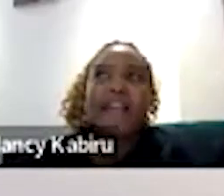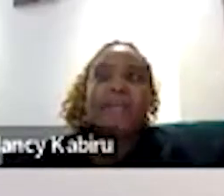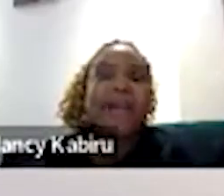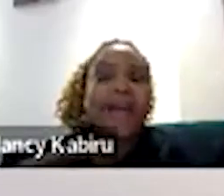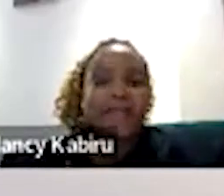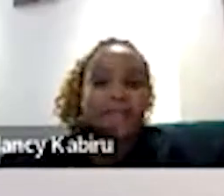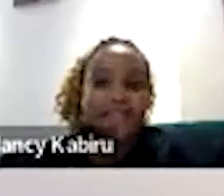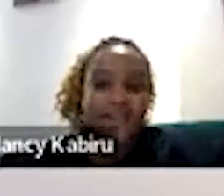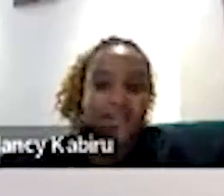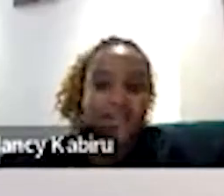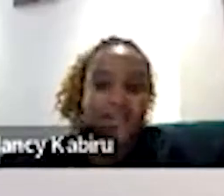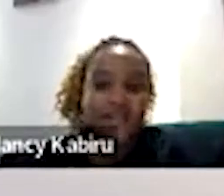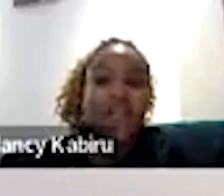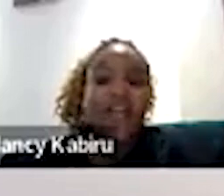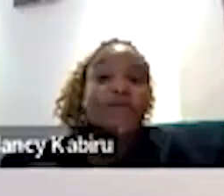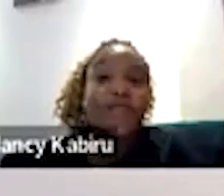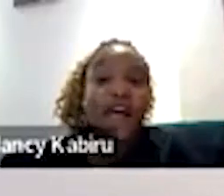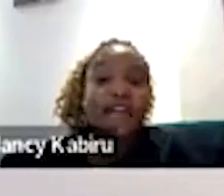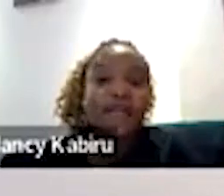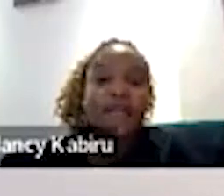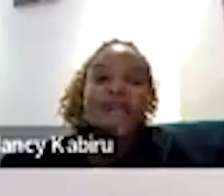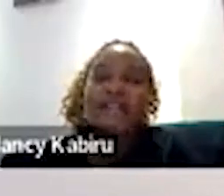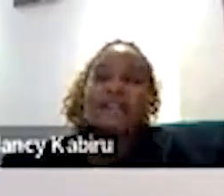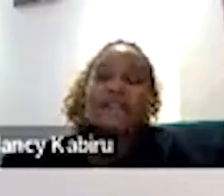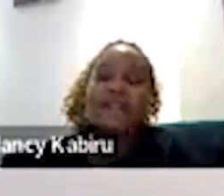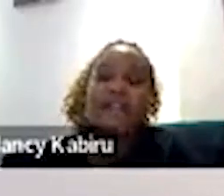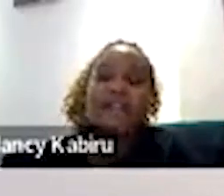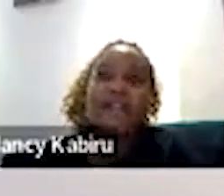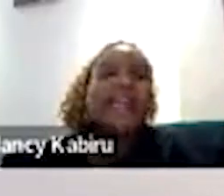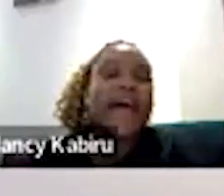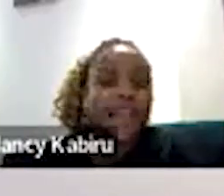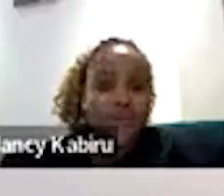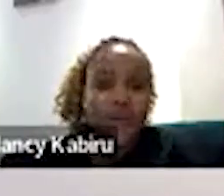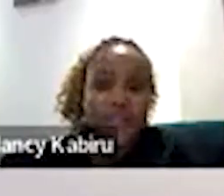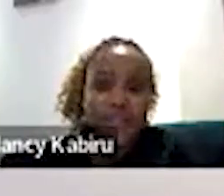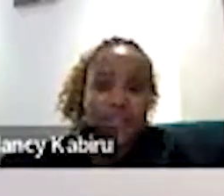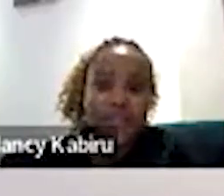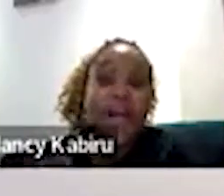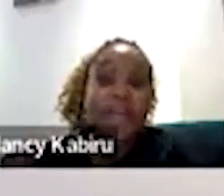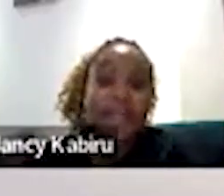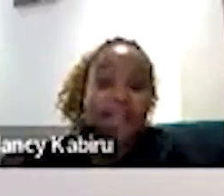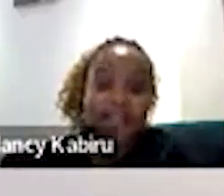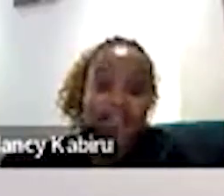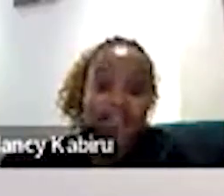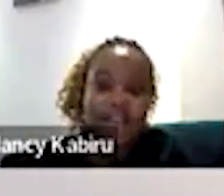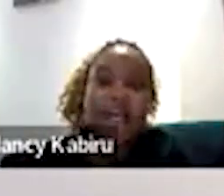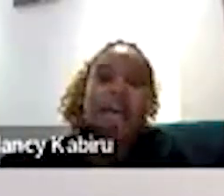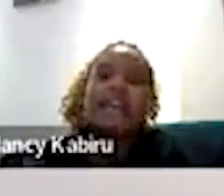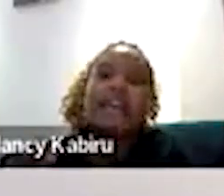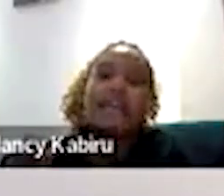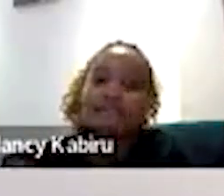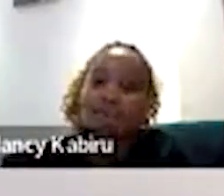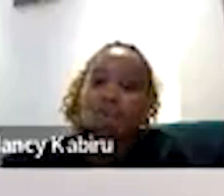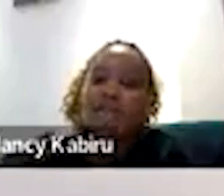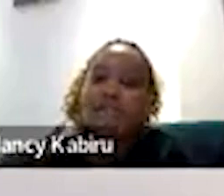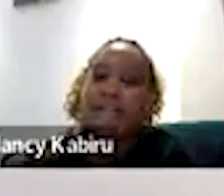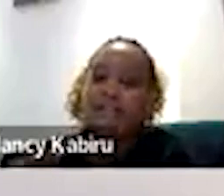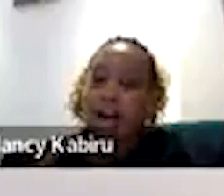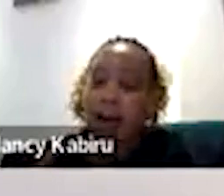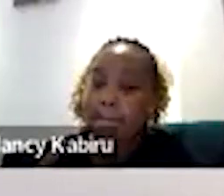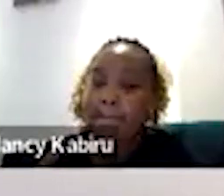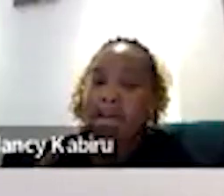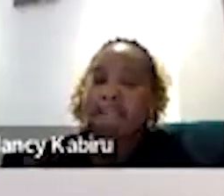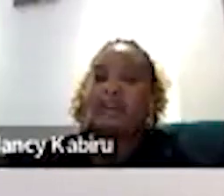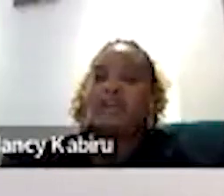So, and they blame themselves. So they do that because they feel inadequate in a big sense. And there are those who